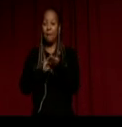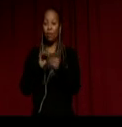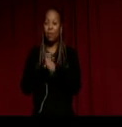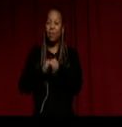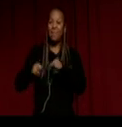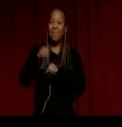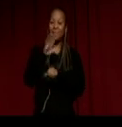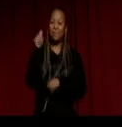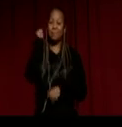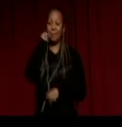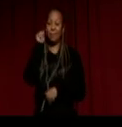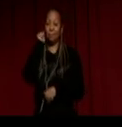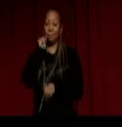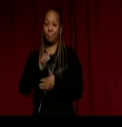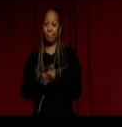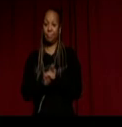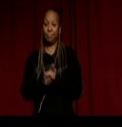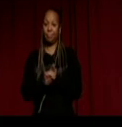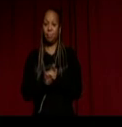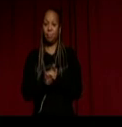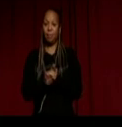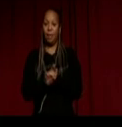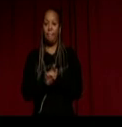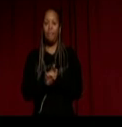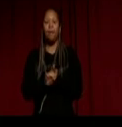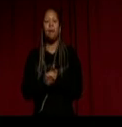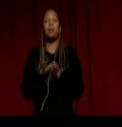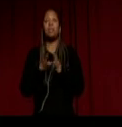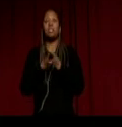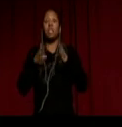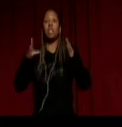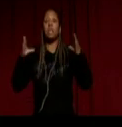in his daily press briefings? Immensely dangerous.